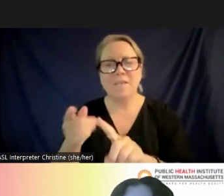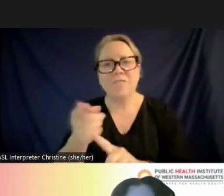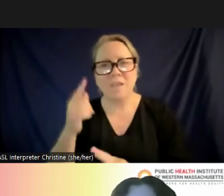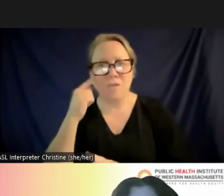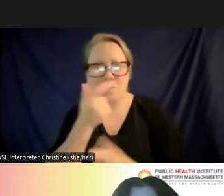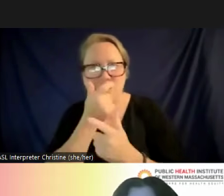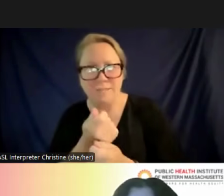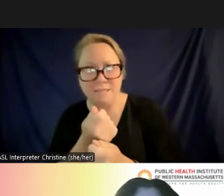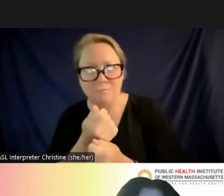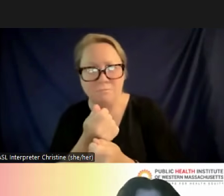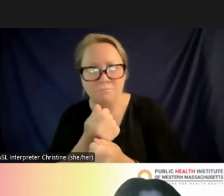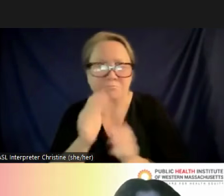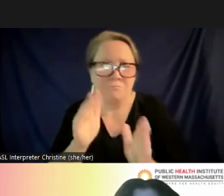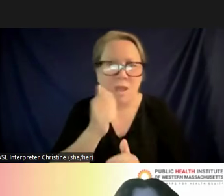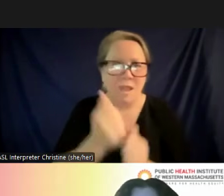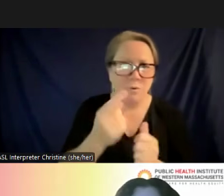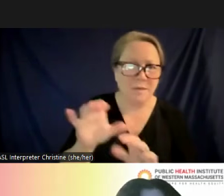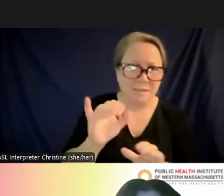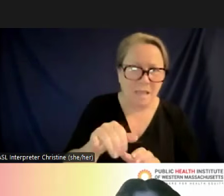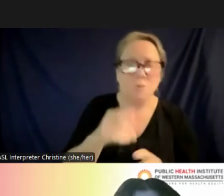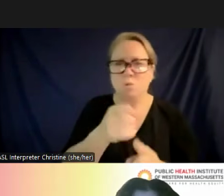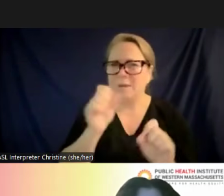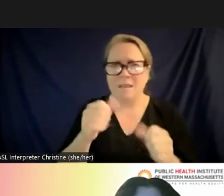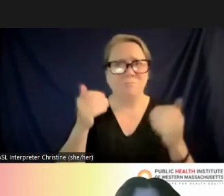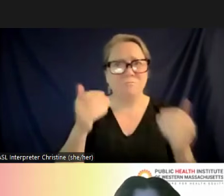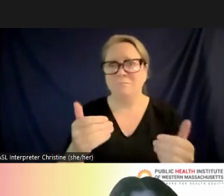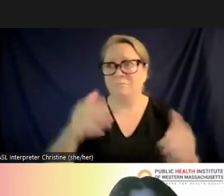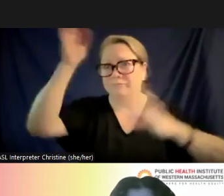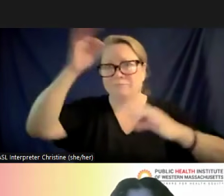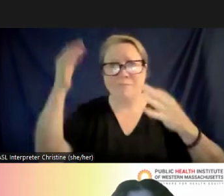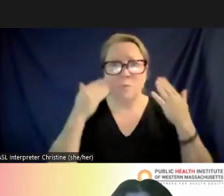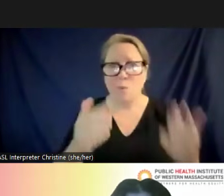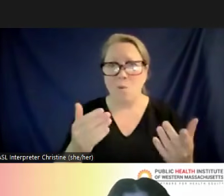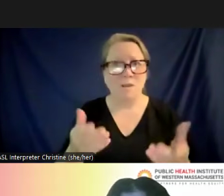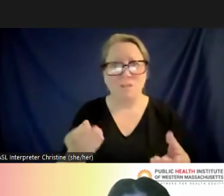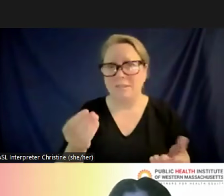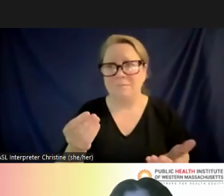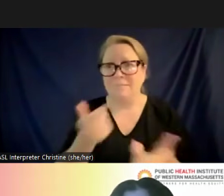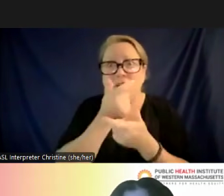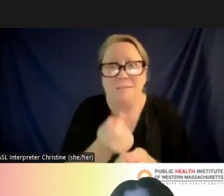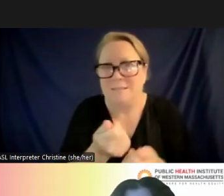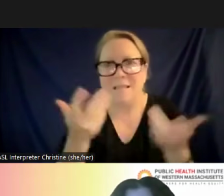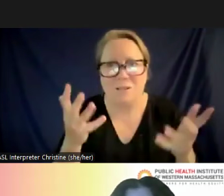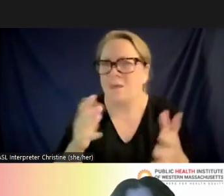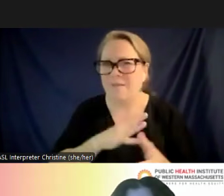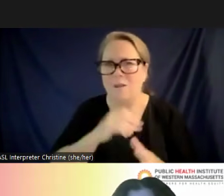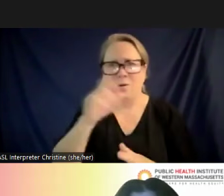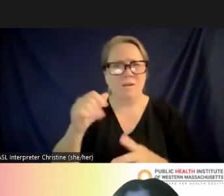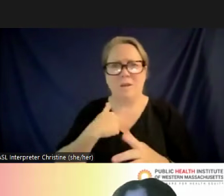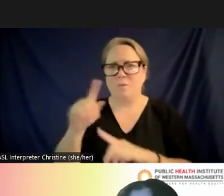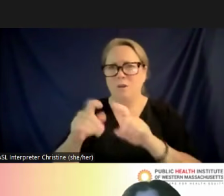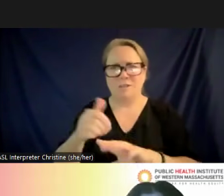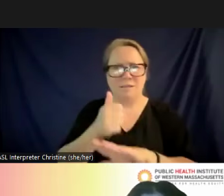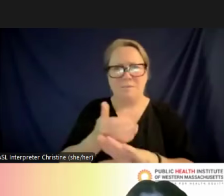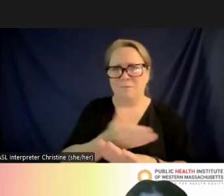pull. You can also come in with absolutely no idea what you want and just an interest in exploring. Over the